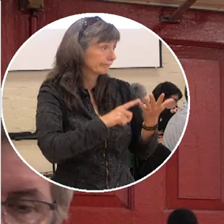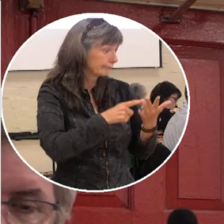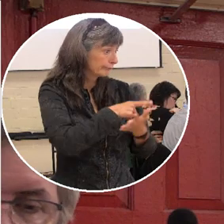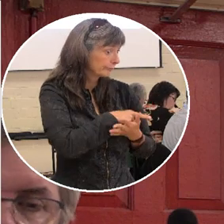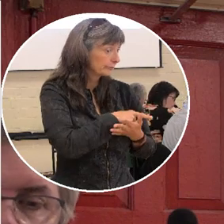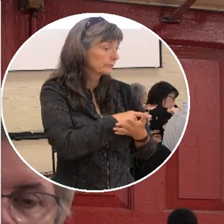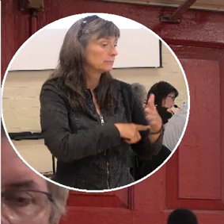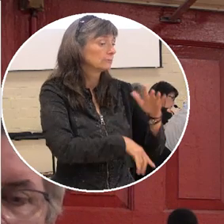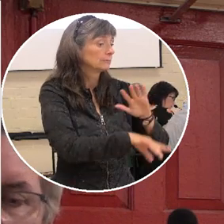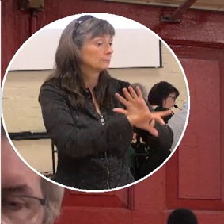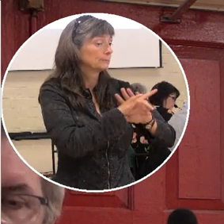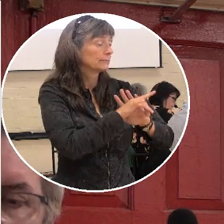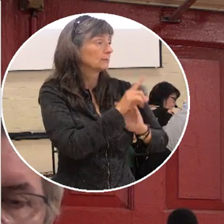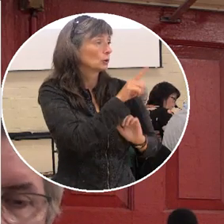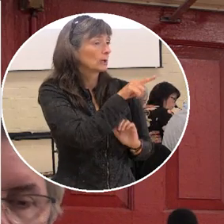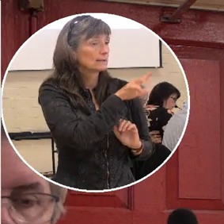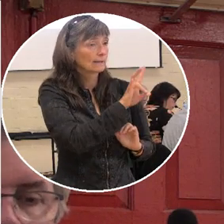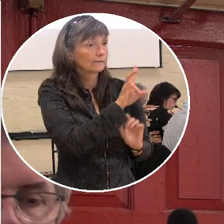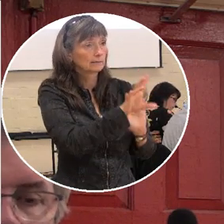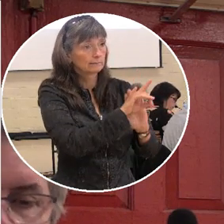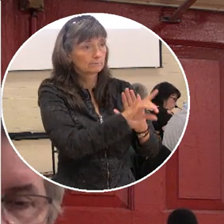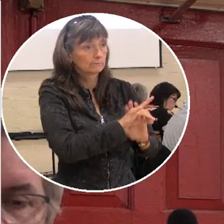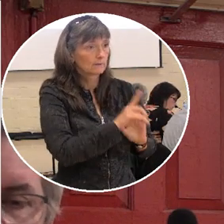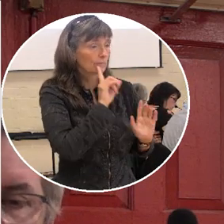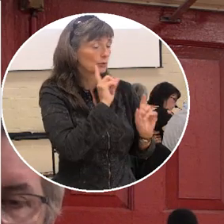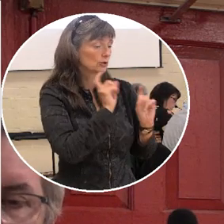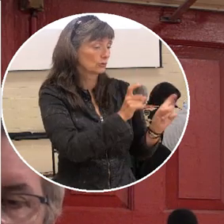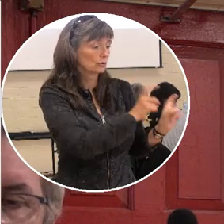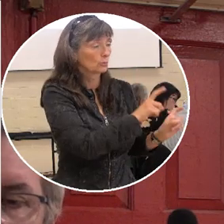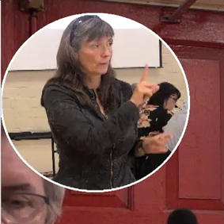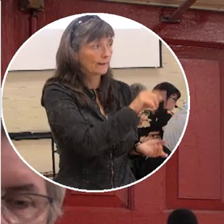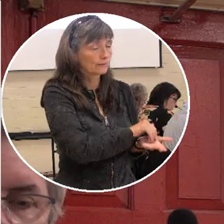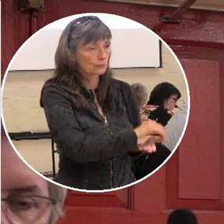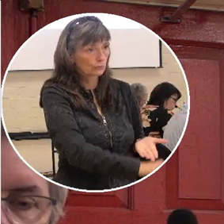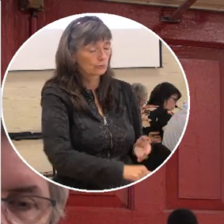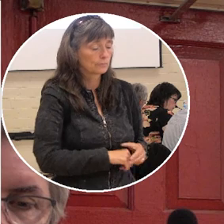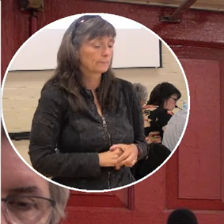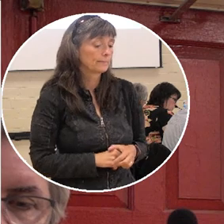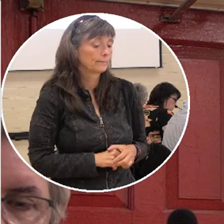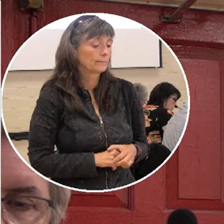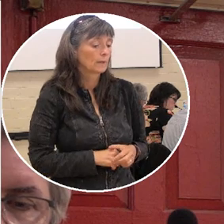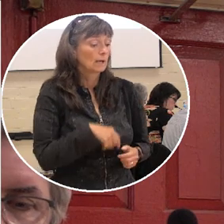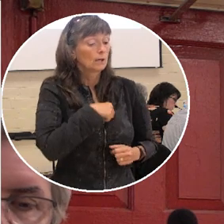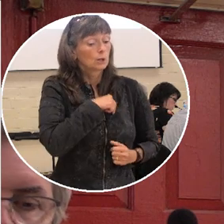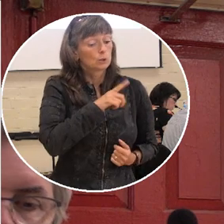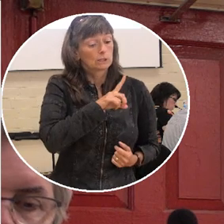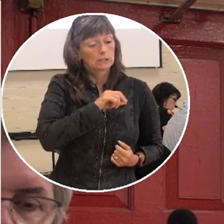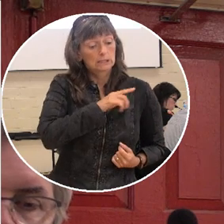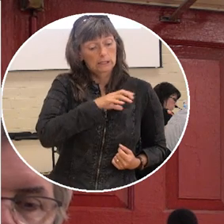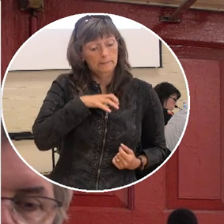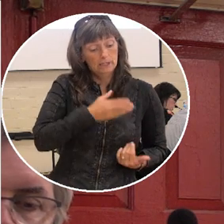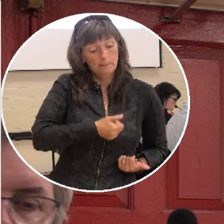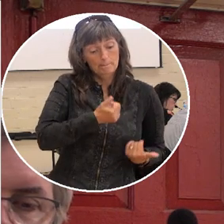27 successful candidates were chosen. A motion was made at our committee